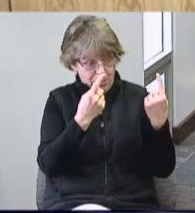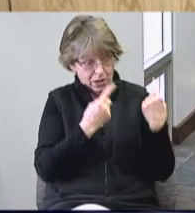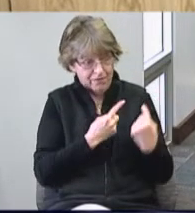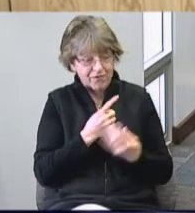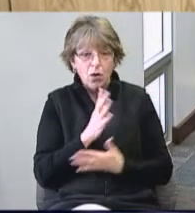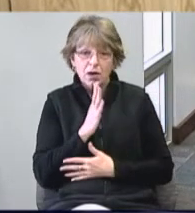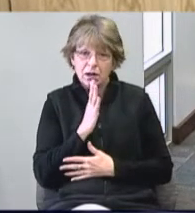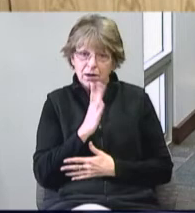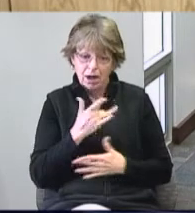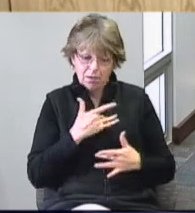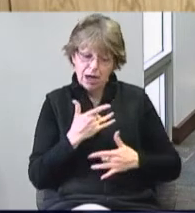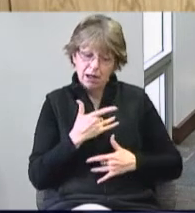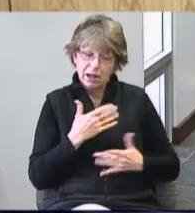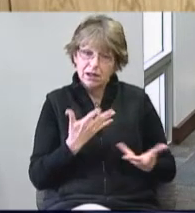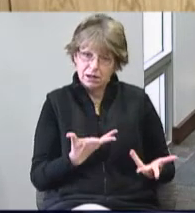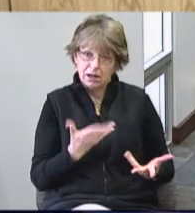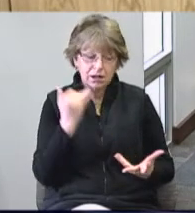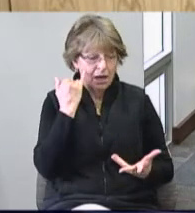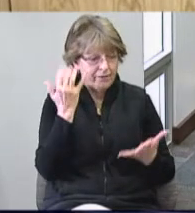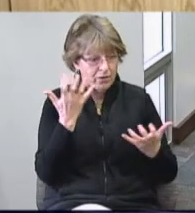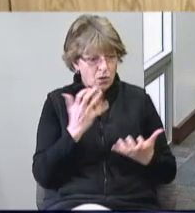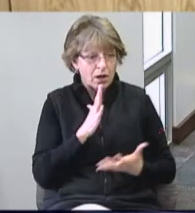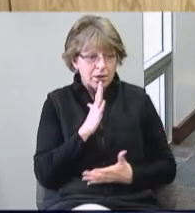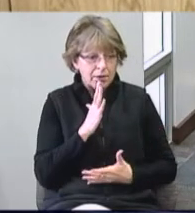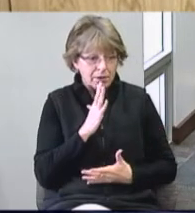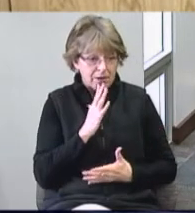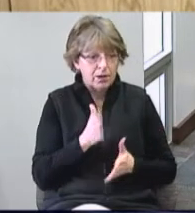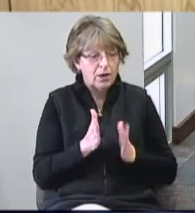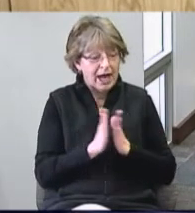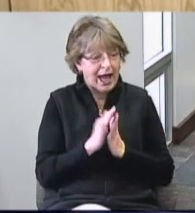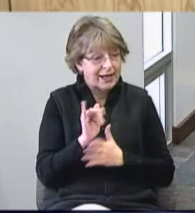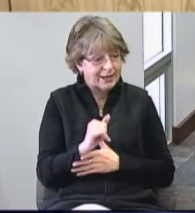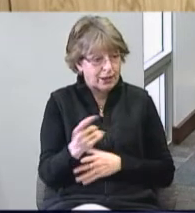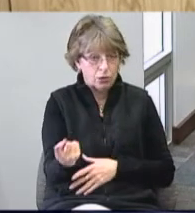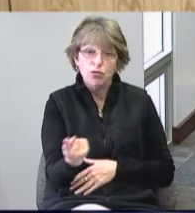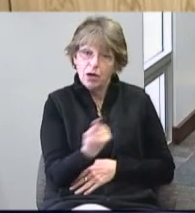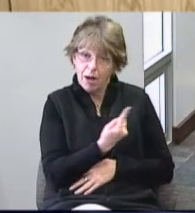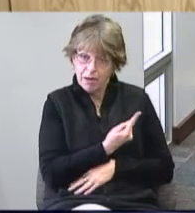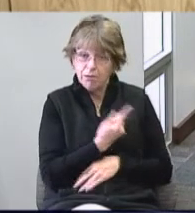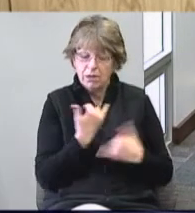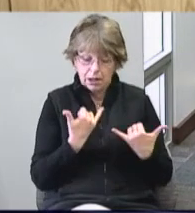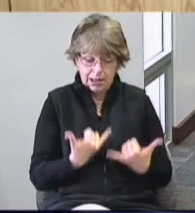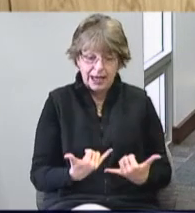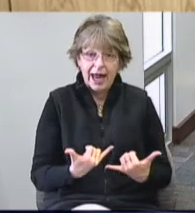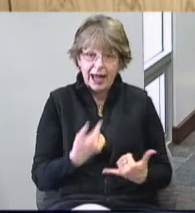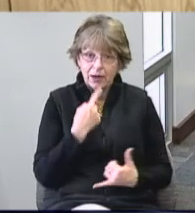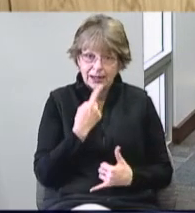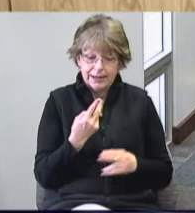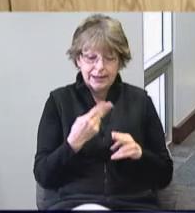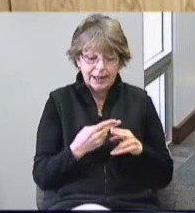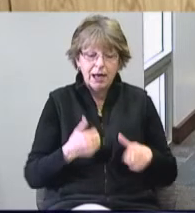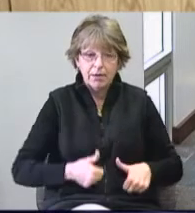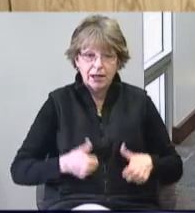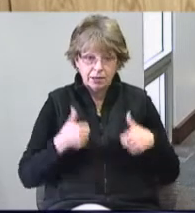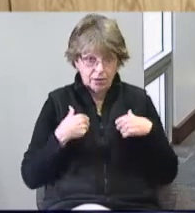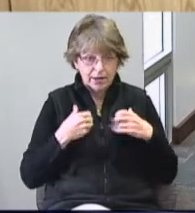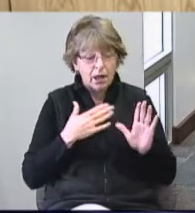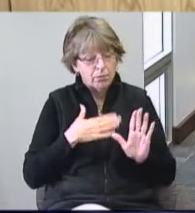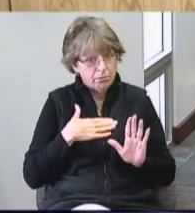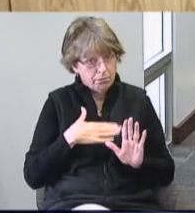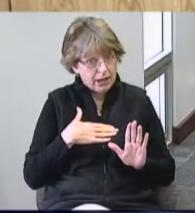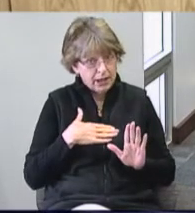concern to them. So if anyone would like to address the council, we do ask that you approach the podium State your name and address, and please limit